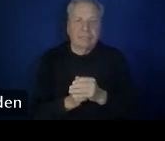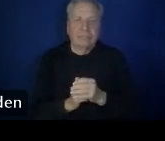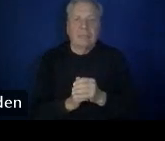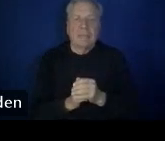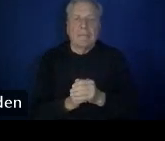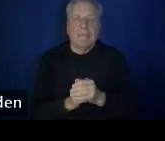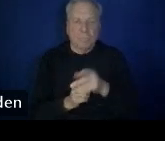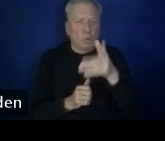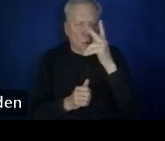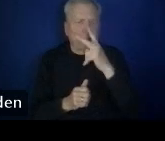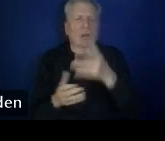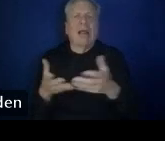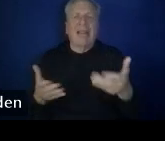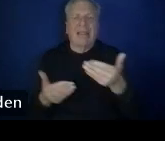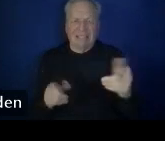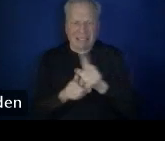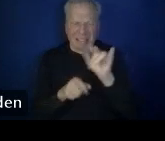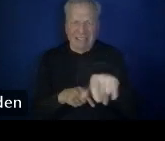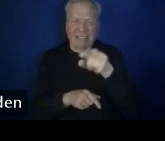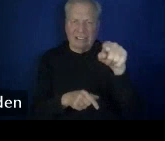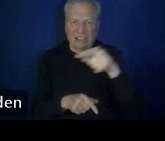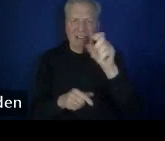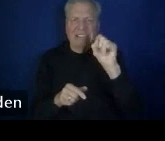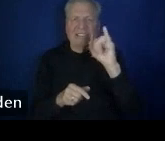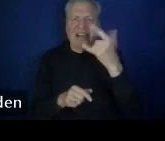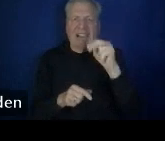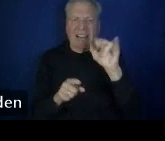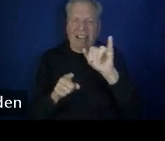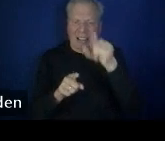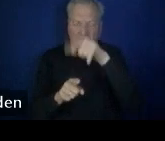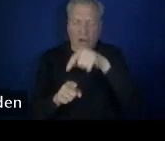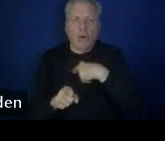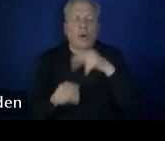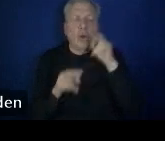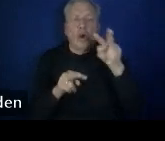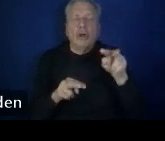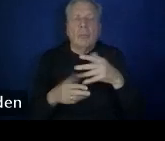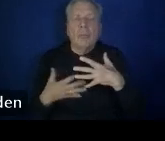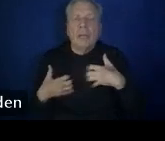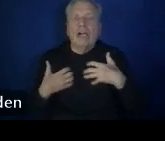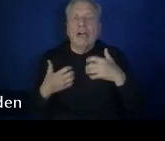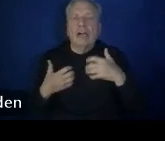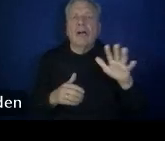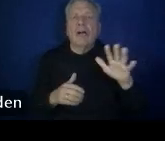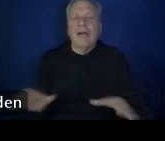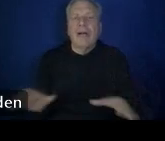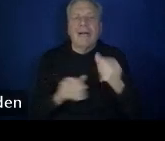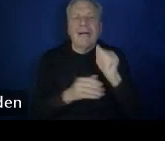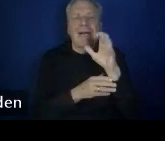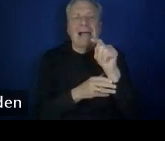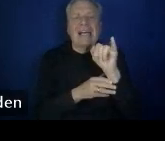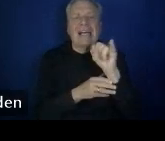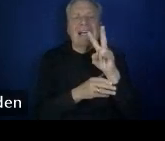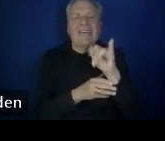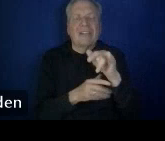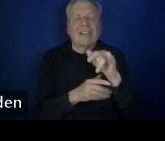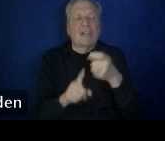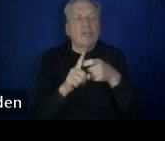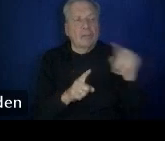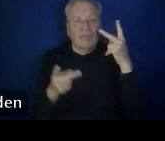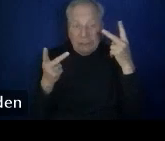You'll see a lot of signs like this. We do a lot. We monitor bear activity by park employees and visitors turning in their bear